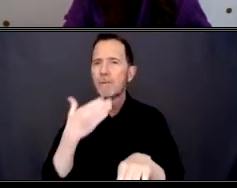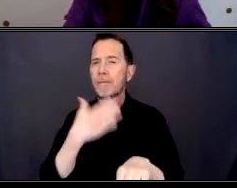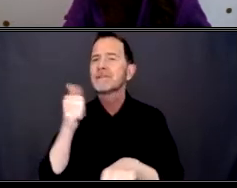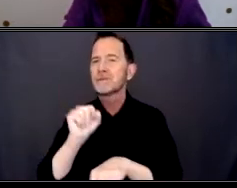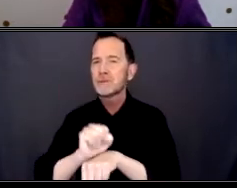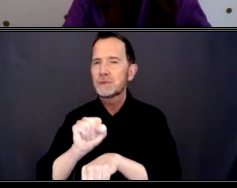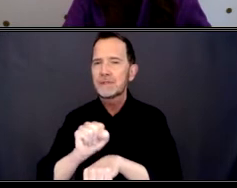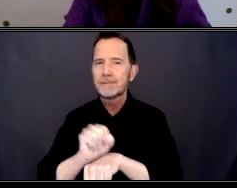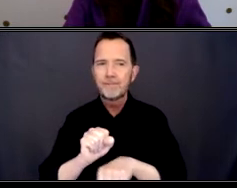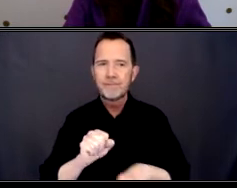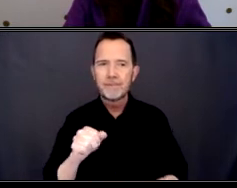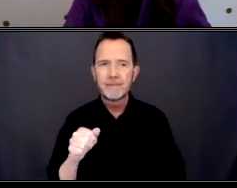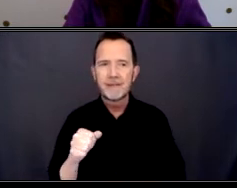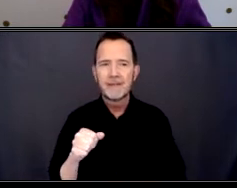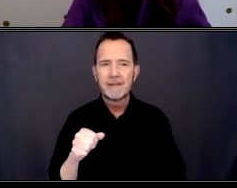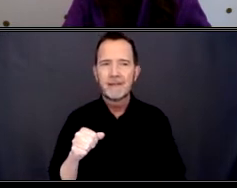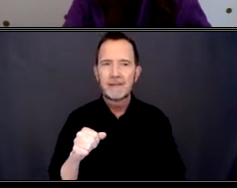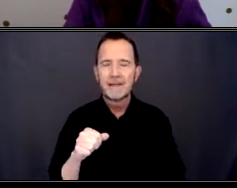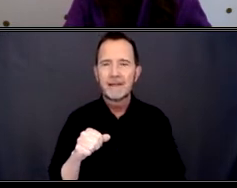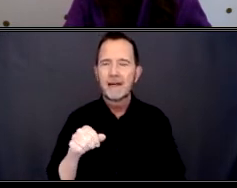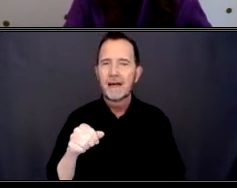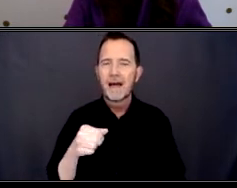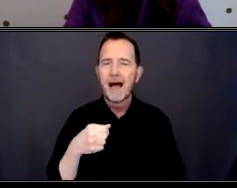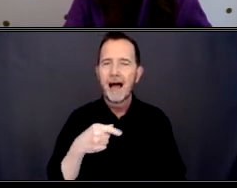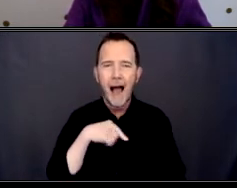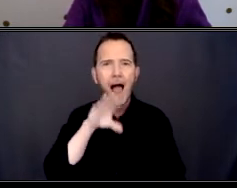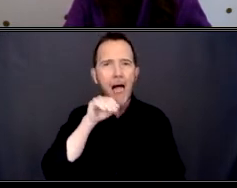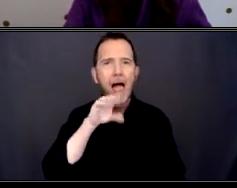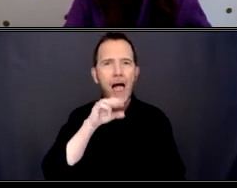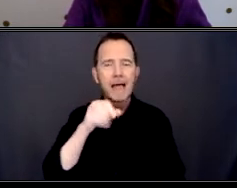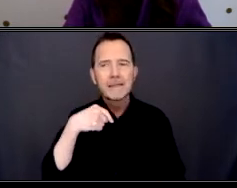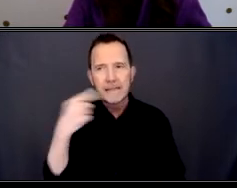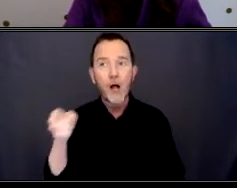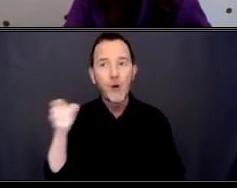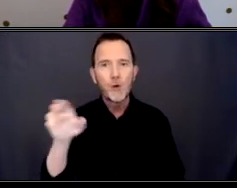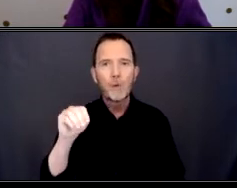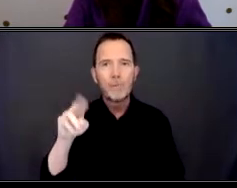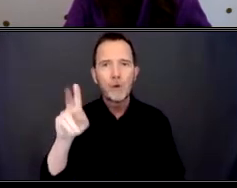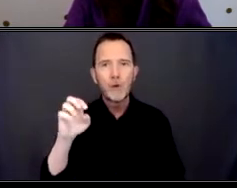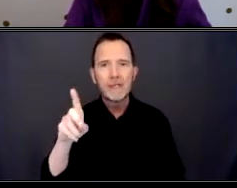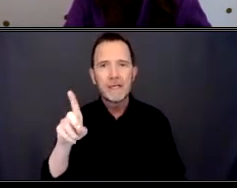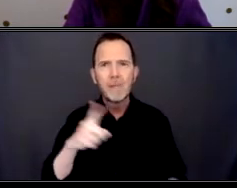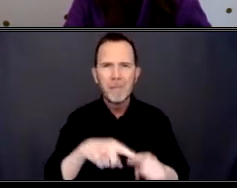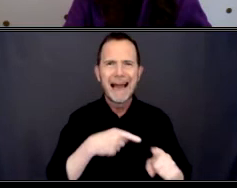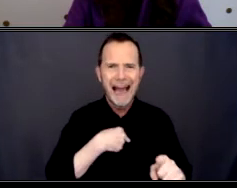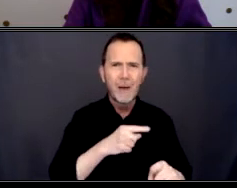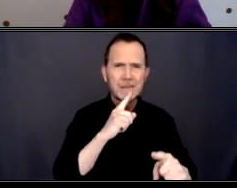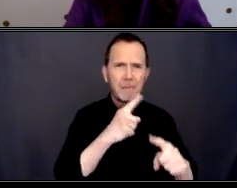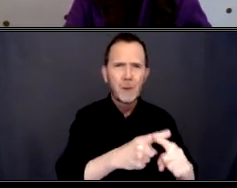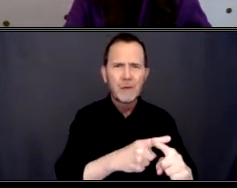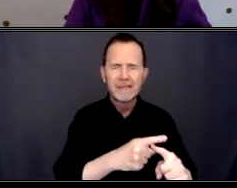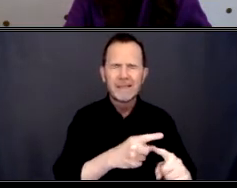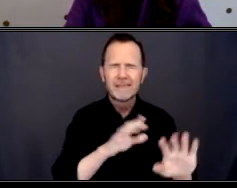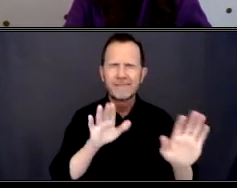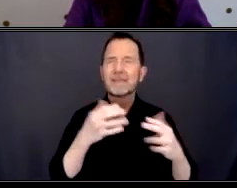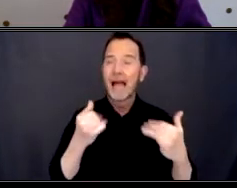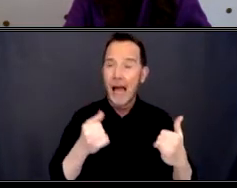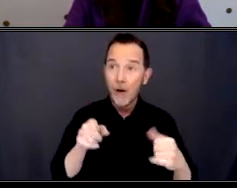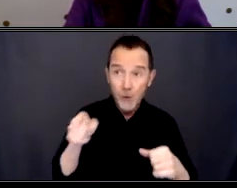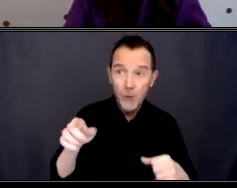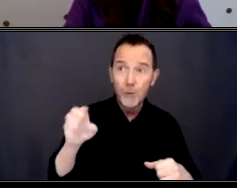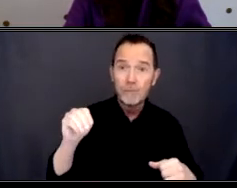And I'm muted telling you you're muted, Hale, so. Okay, I unmuted and then I was remuted.